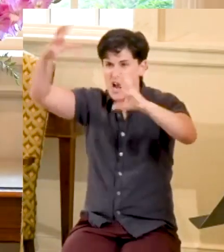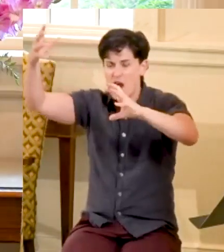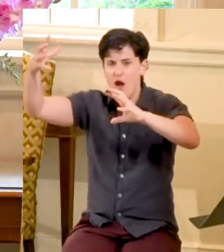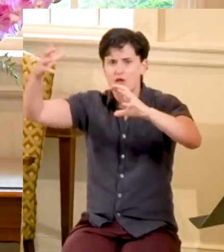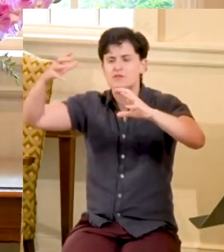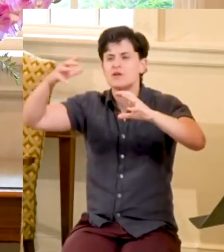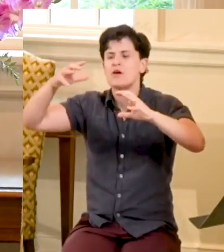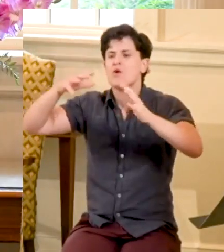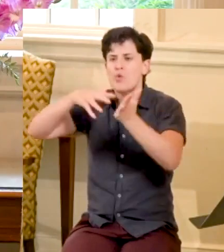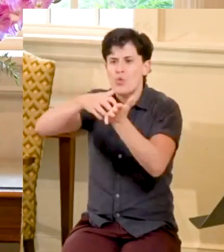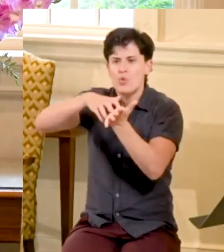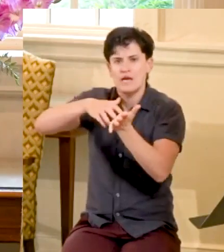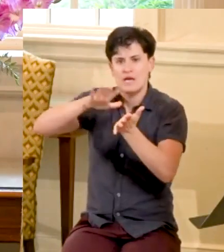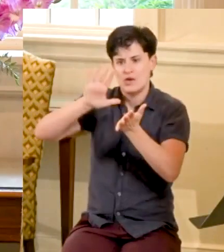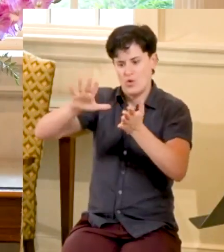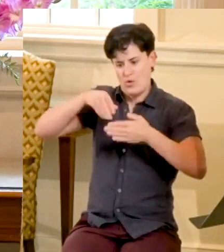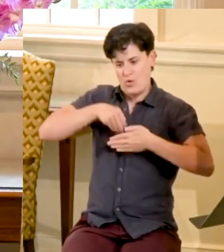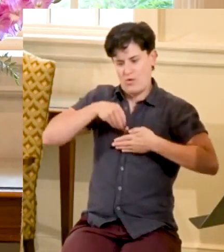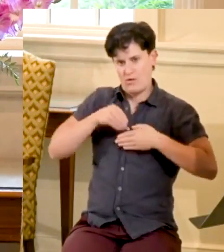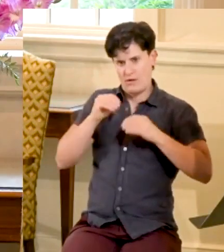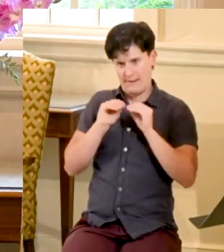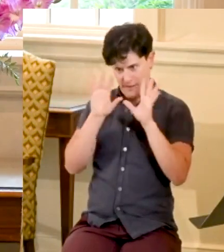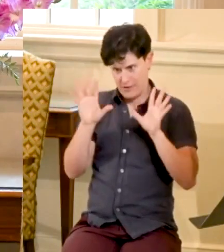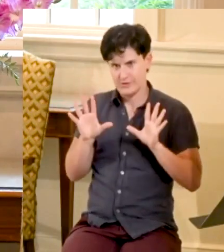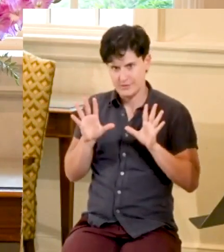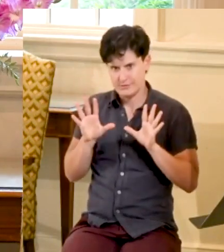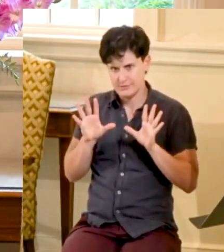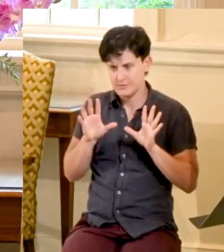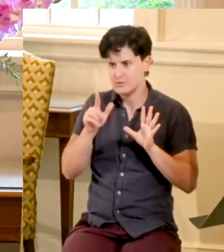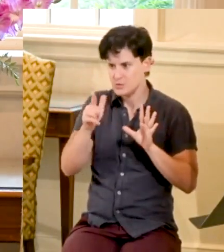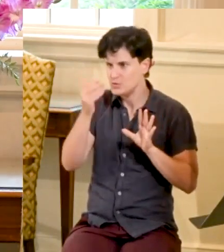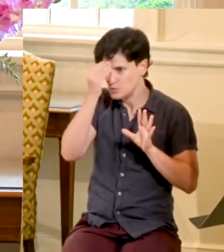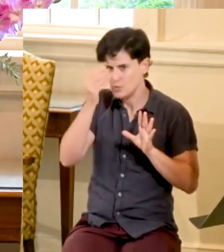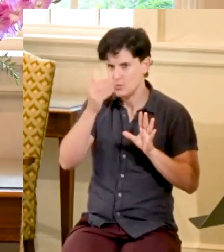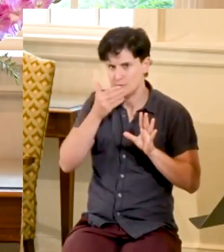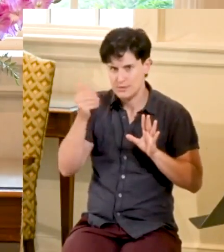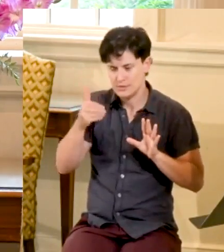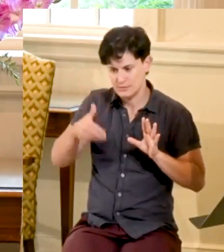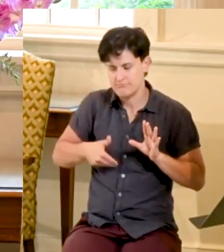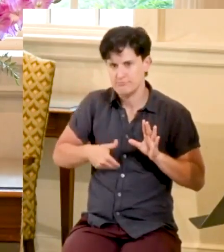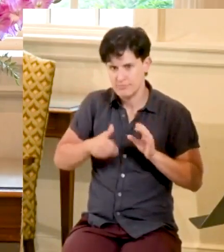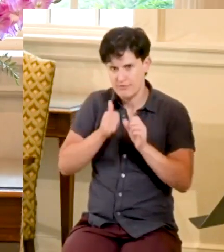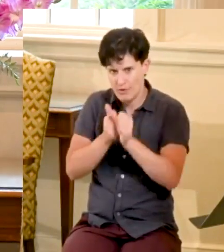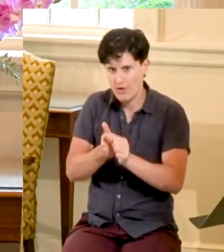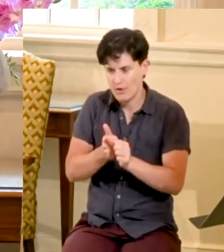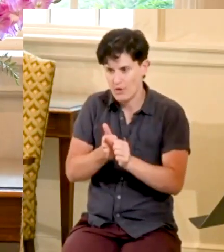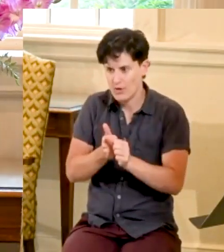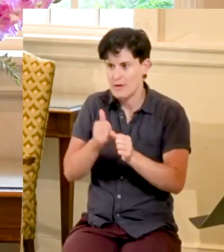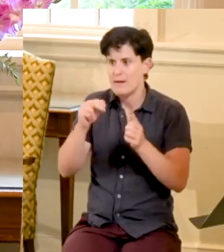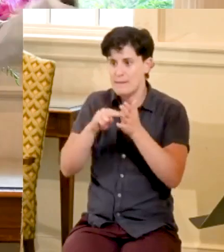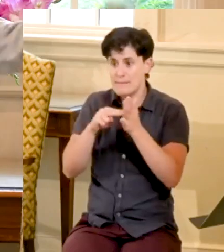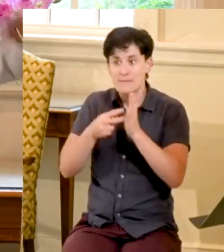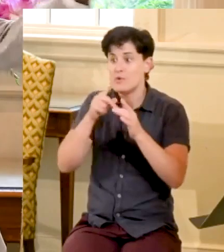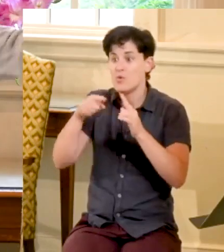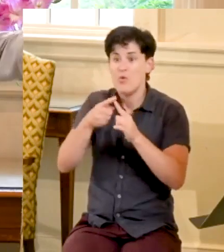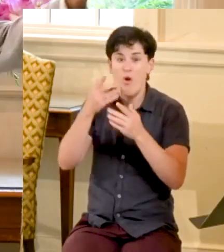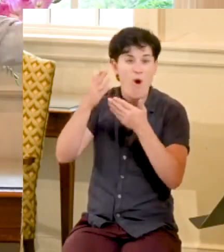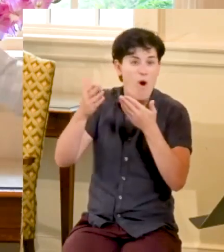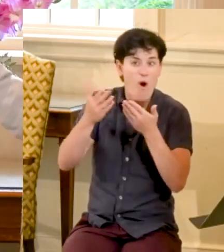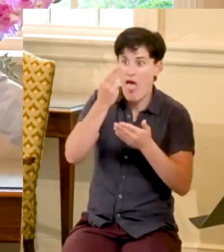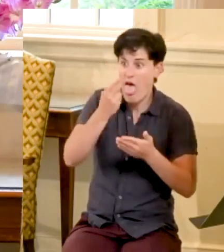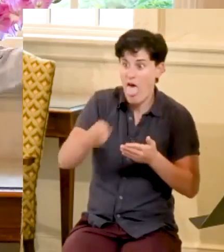the clarity we have on the inside. It means when all hell is